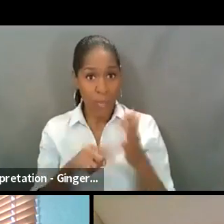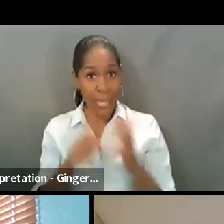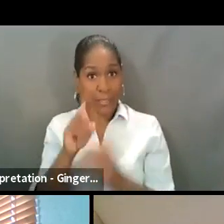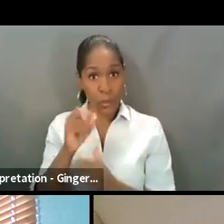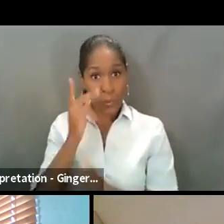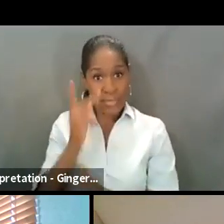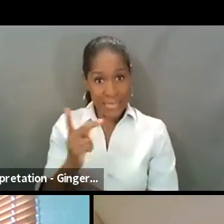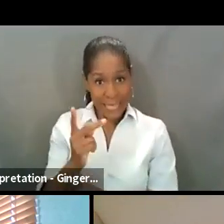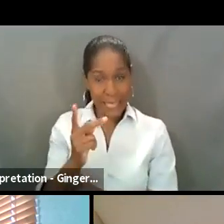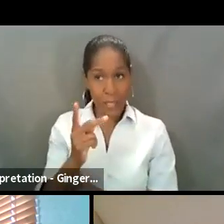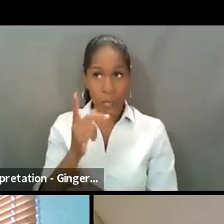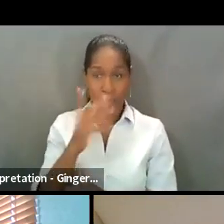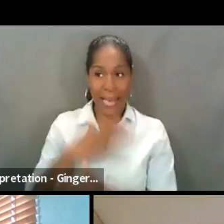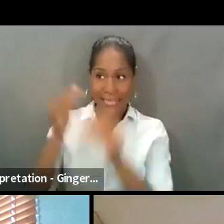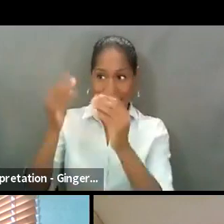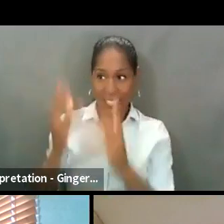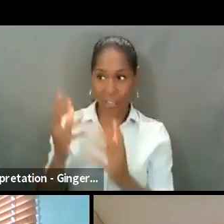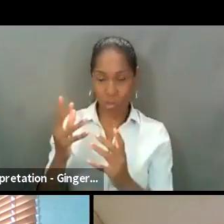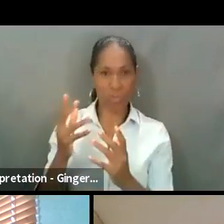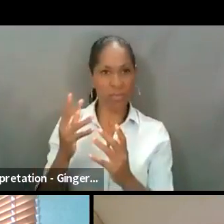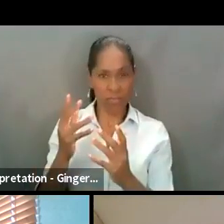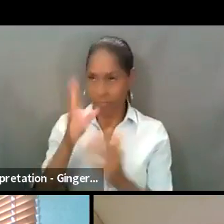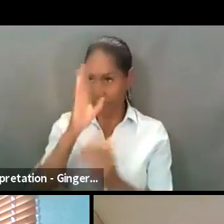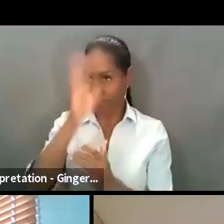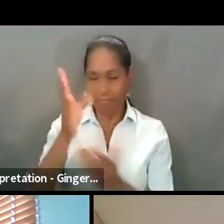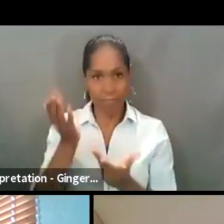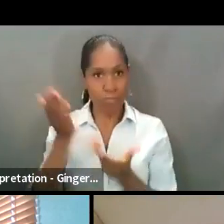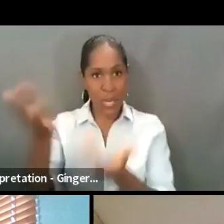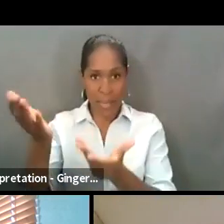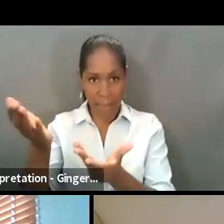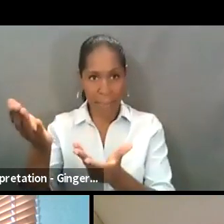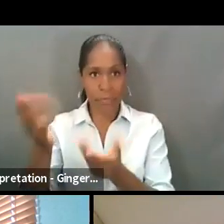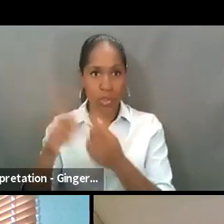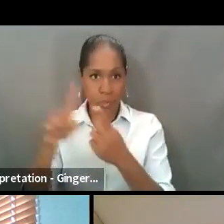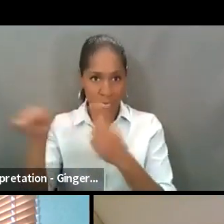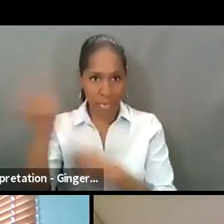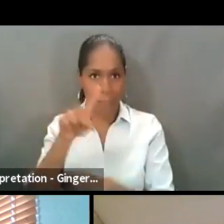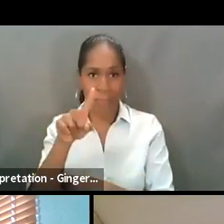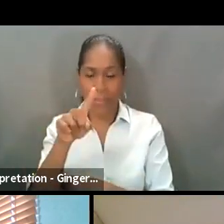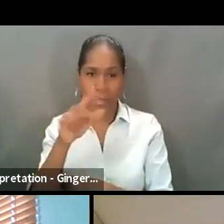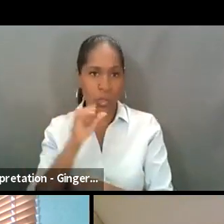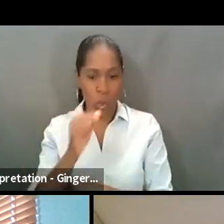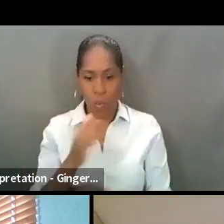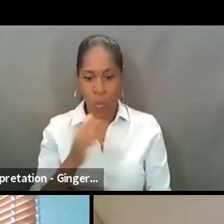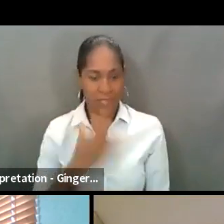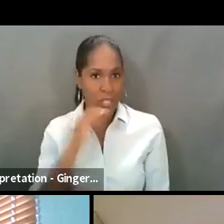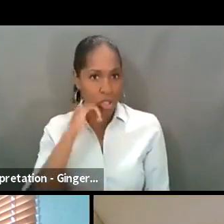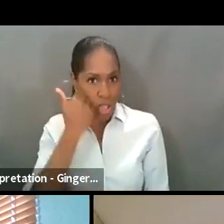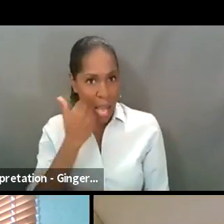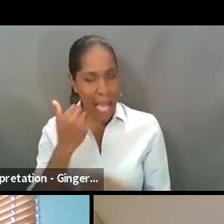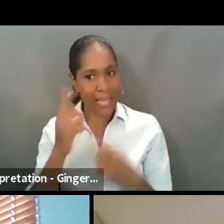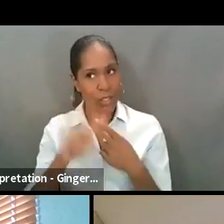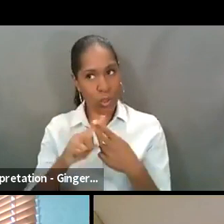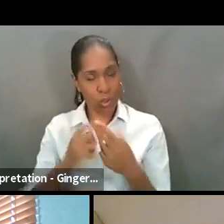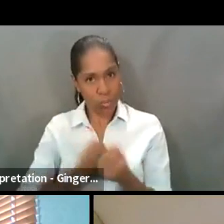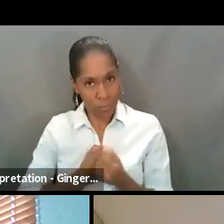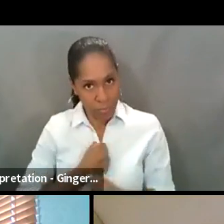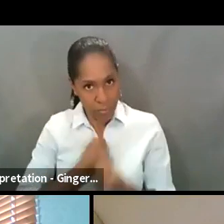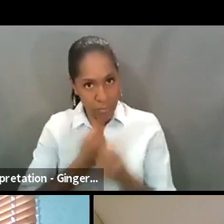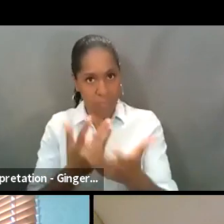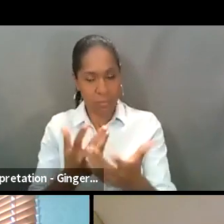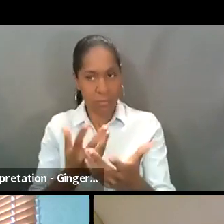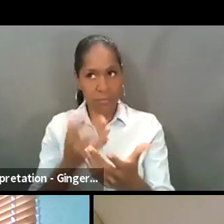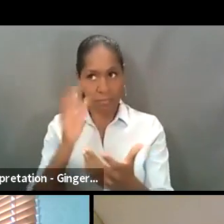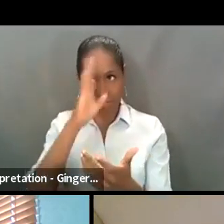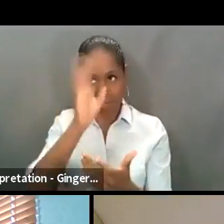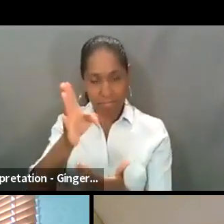who are teaching me, and not being, like Amparo was saying, not shying away from putting a voice to that, naming it and saying,